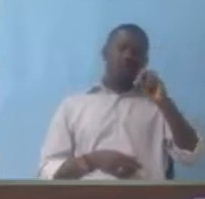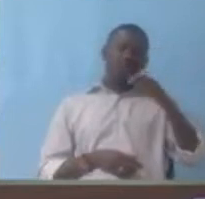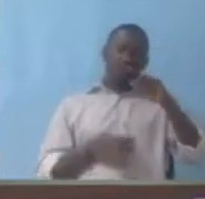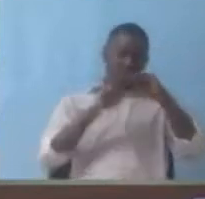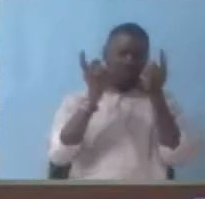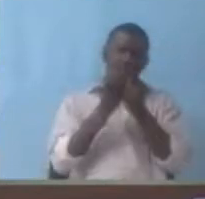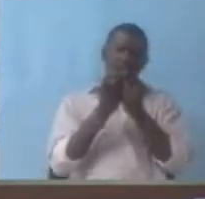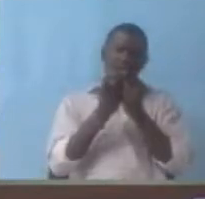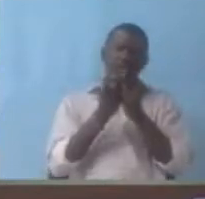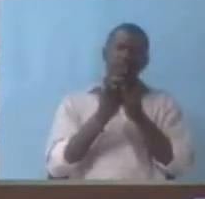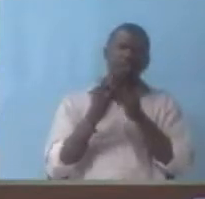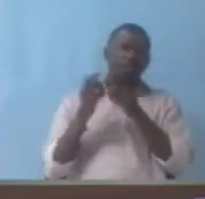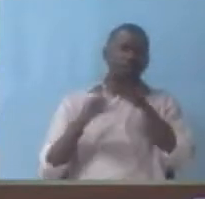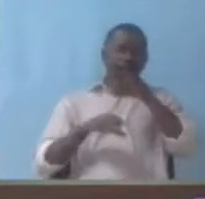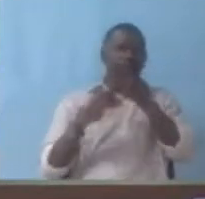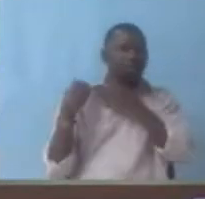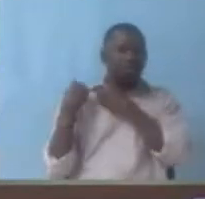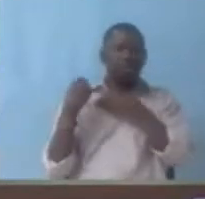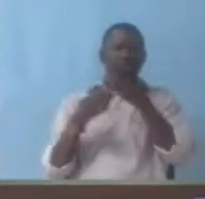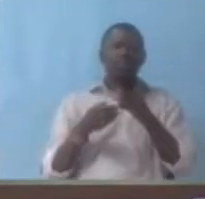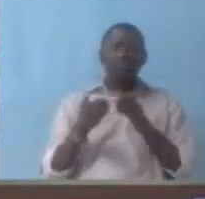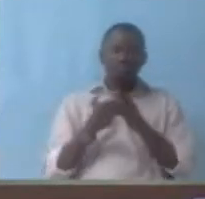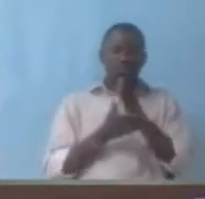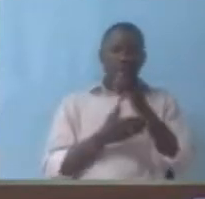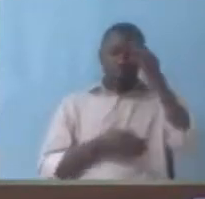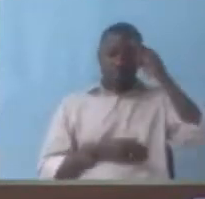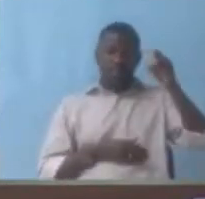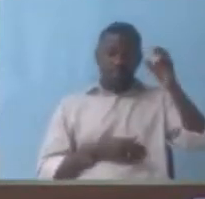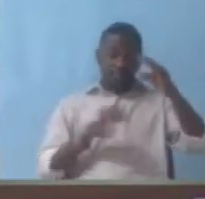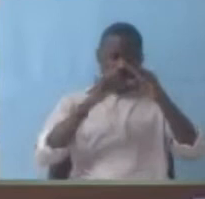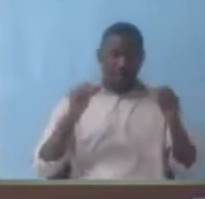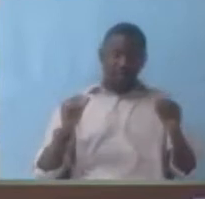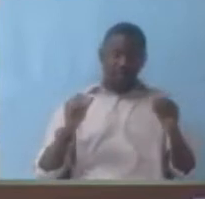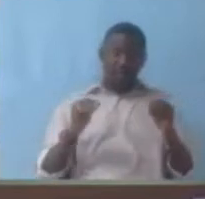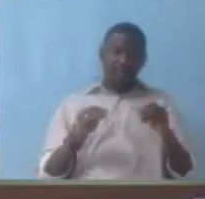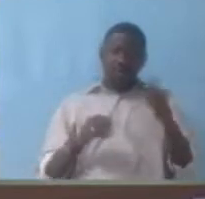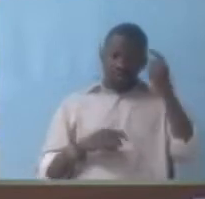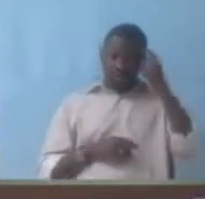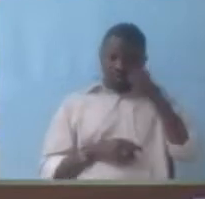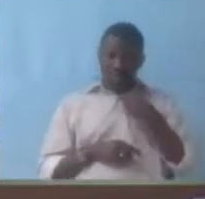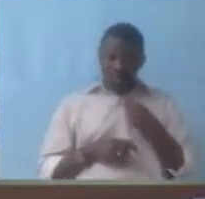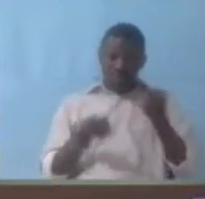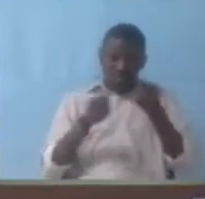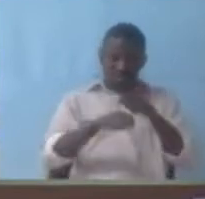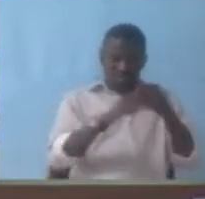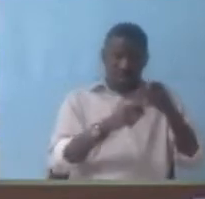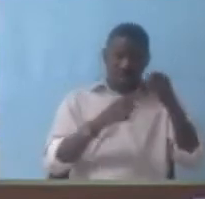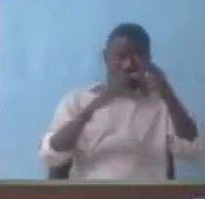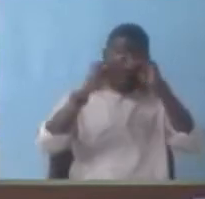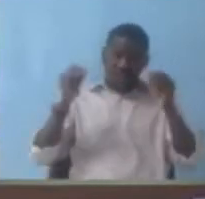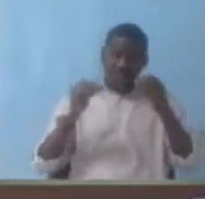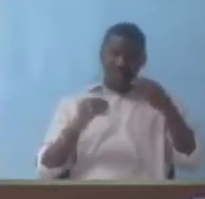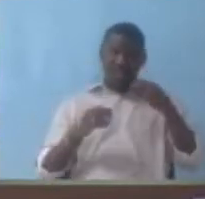Were we to close our doors and ask everybody to go home? No. Ani? The